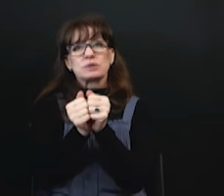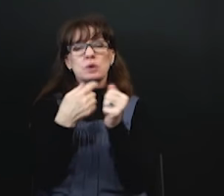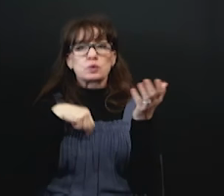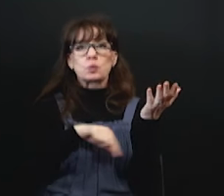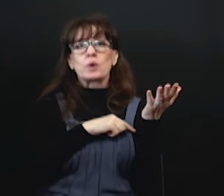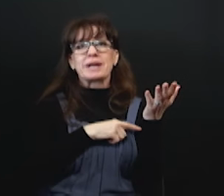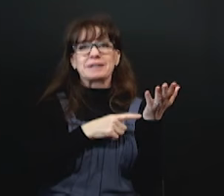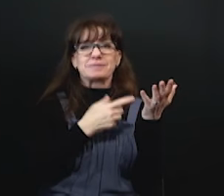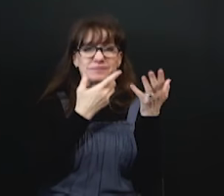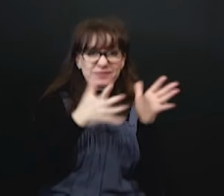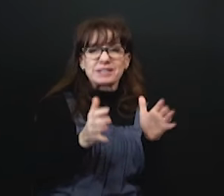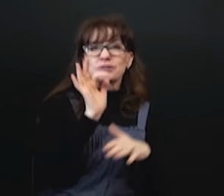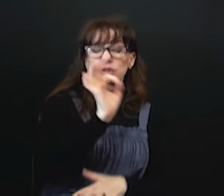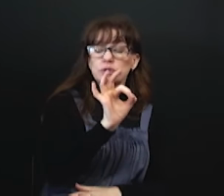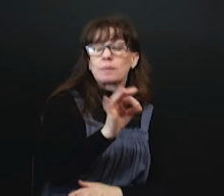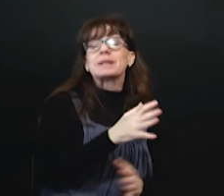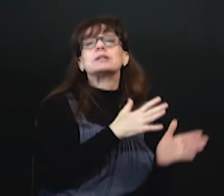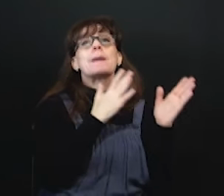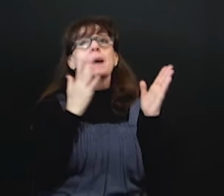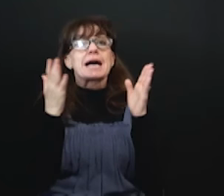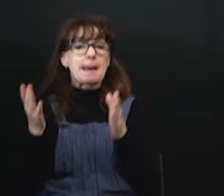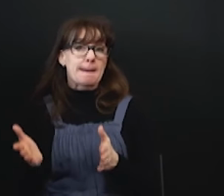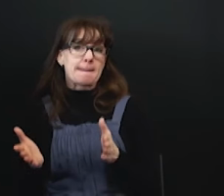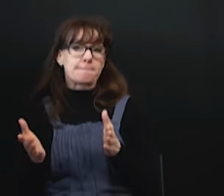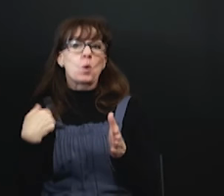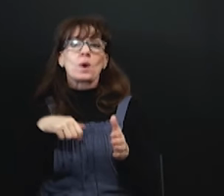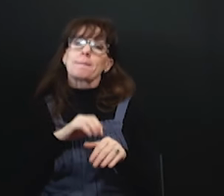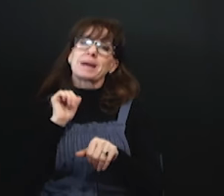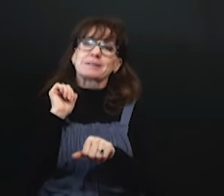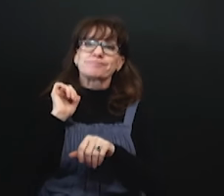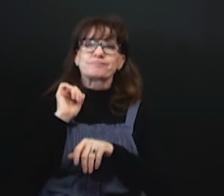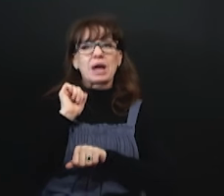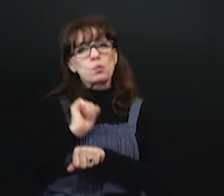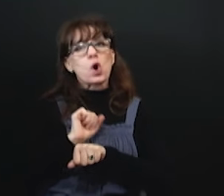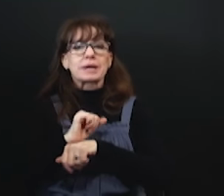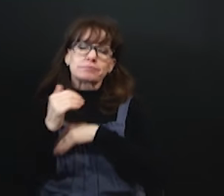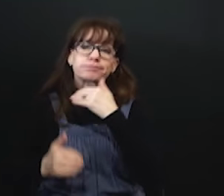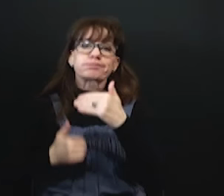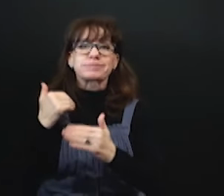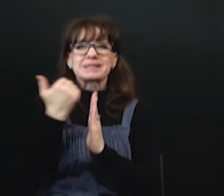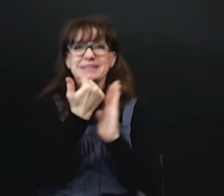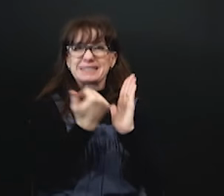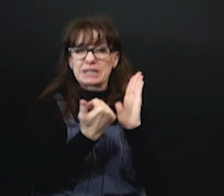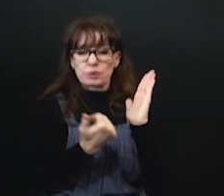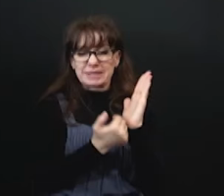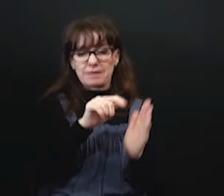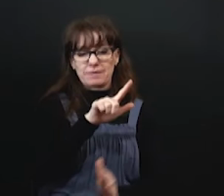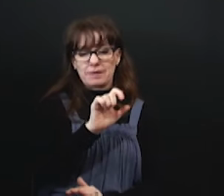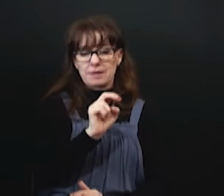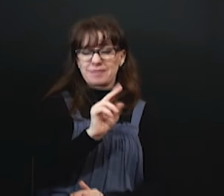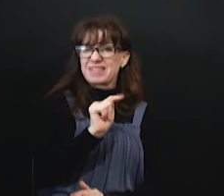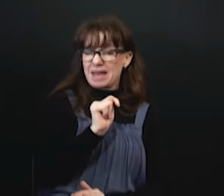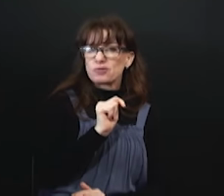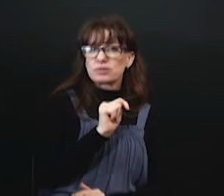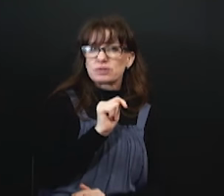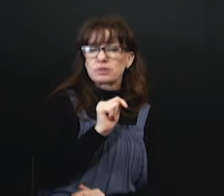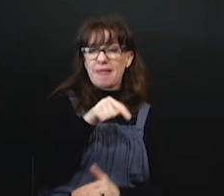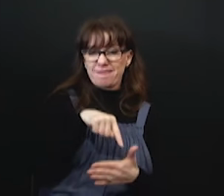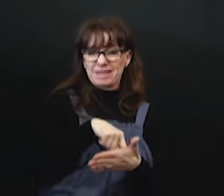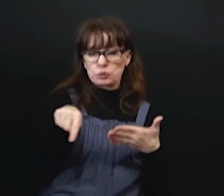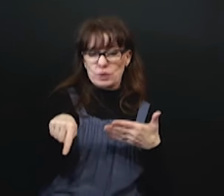this sermon. So we've been working our way through the series of Lent. And this is